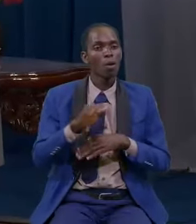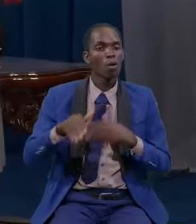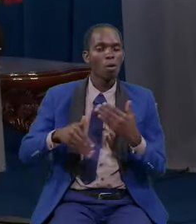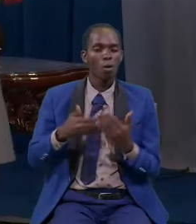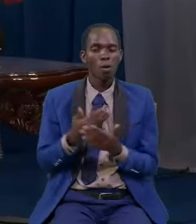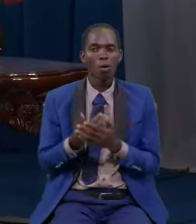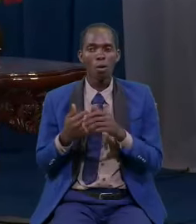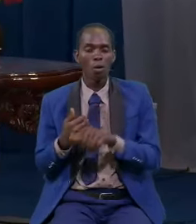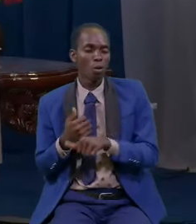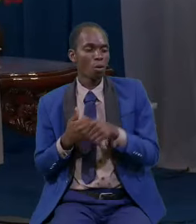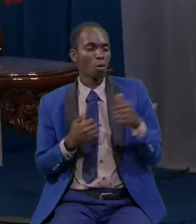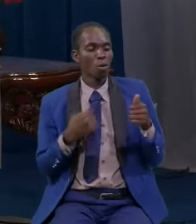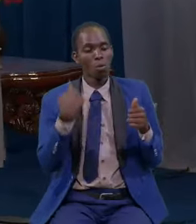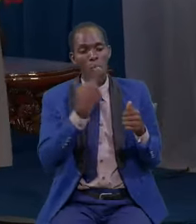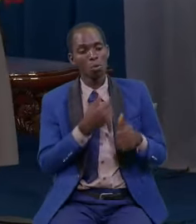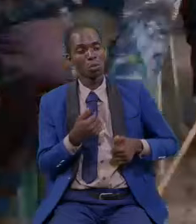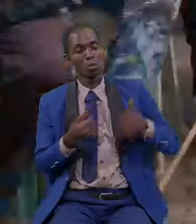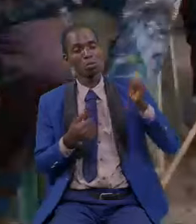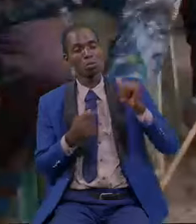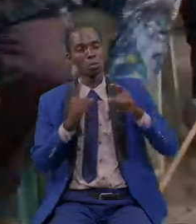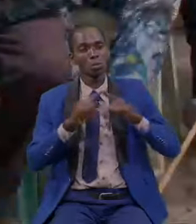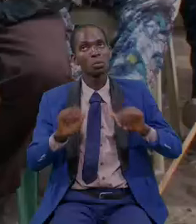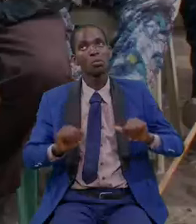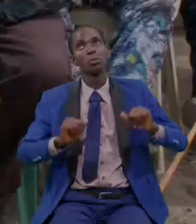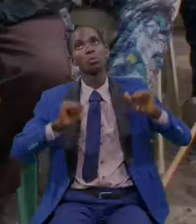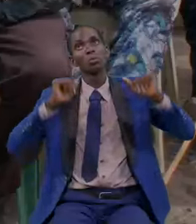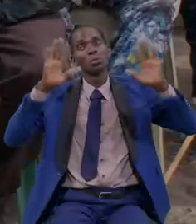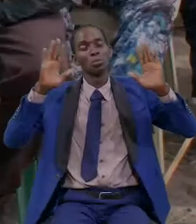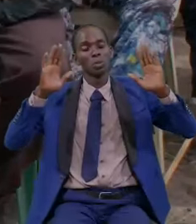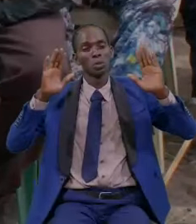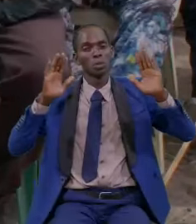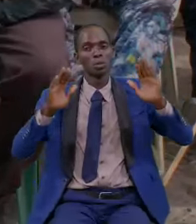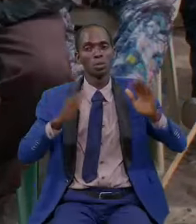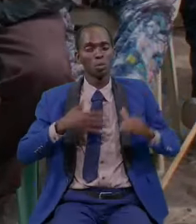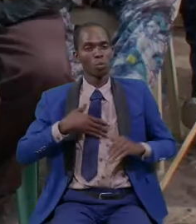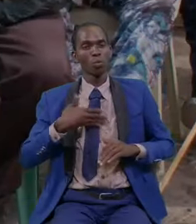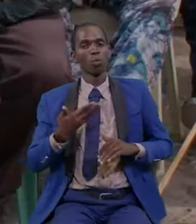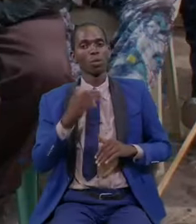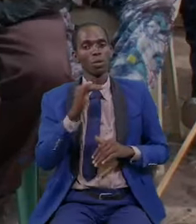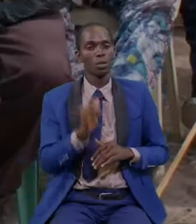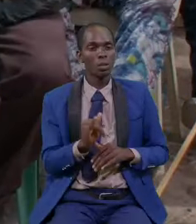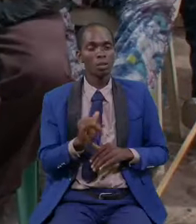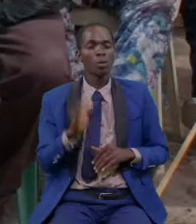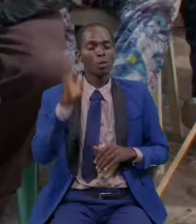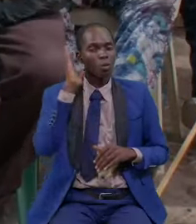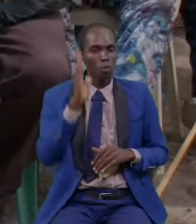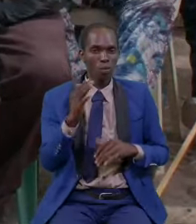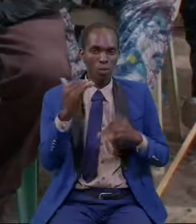not submit, surrender voluntarily, they will surrender,